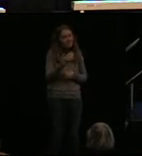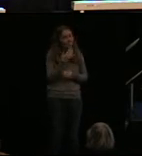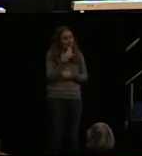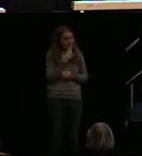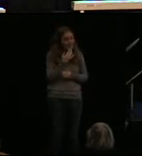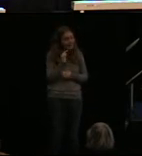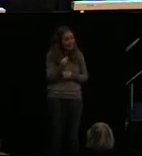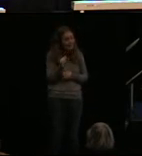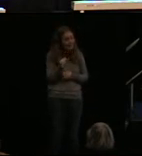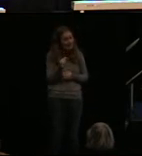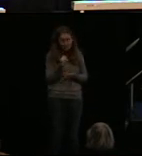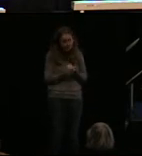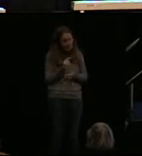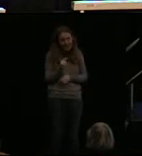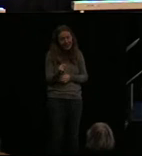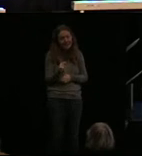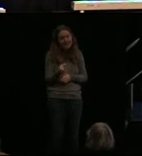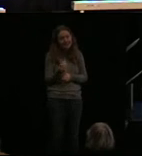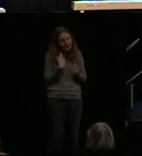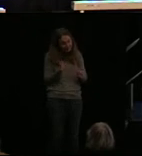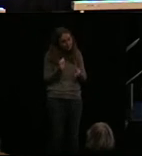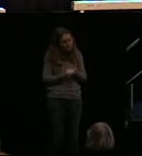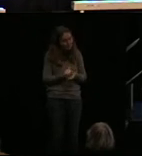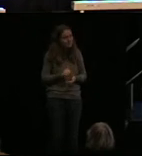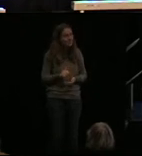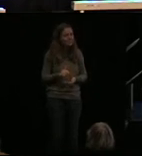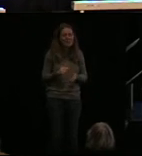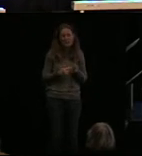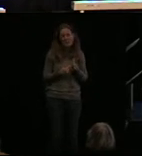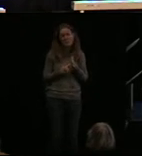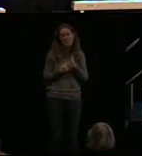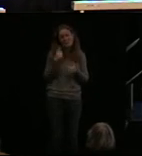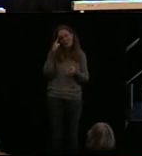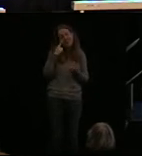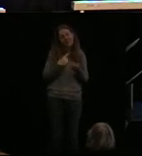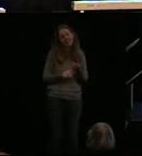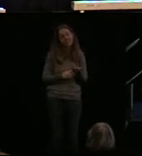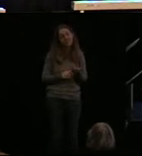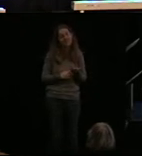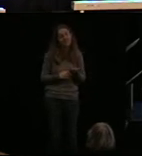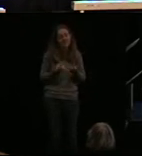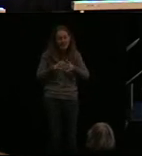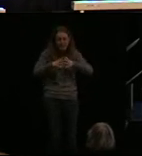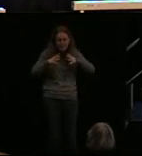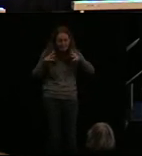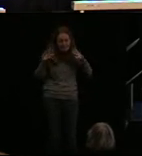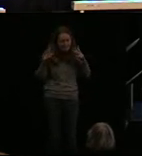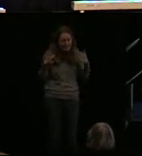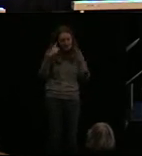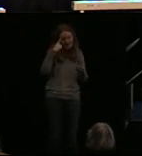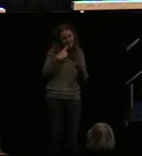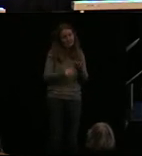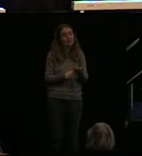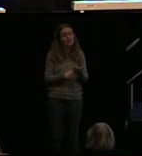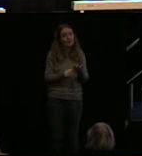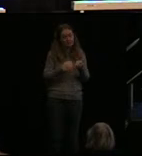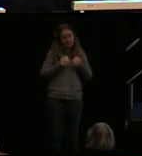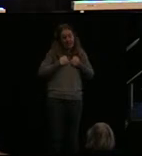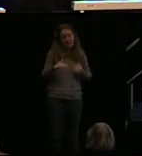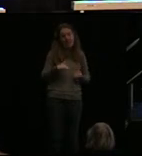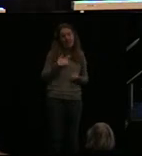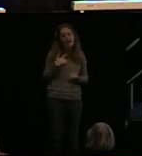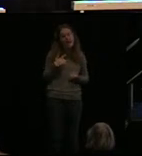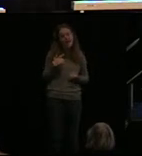So don't get it wrong." Critical decisions. And of course, the biggest decision of our lives,